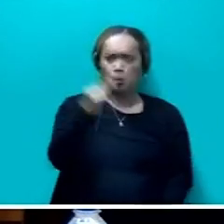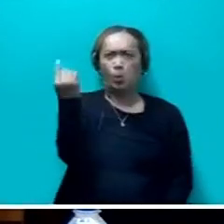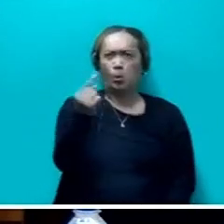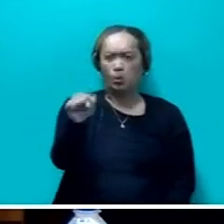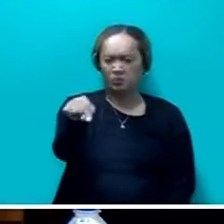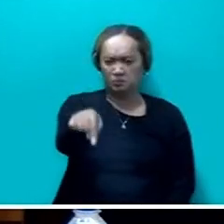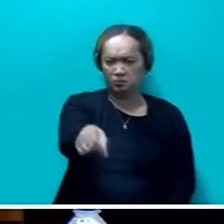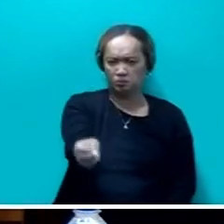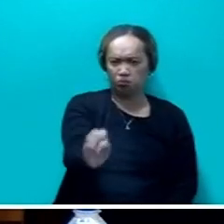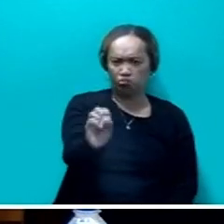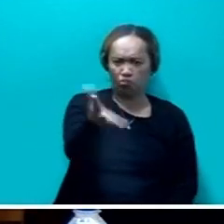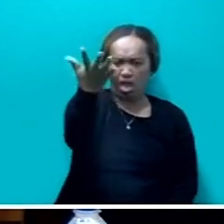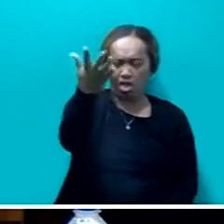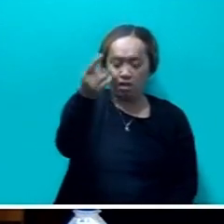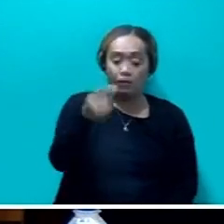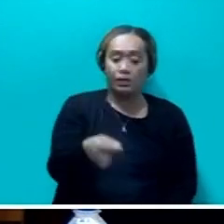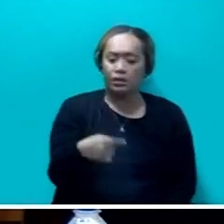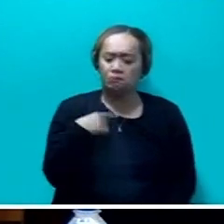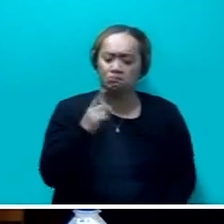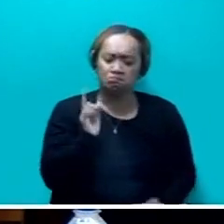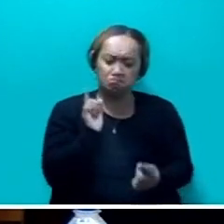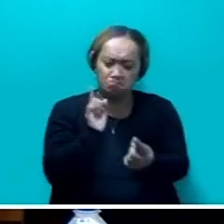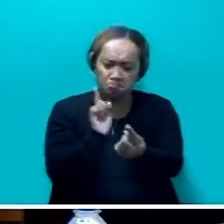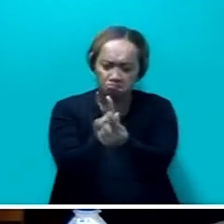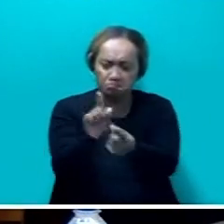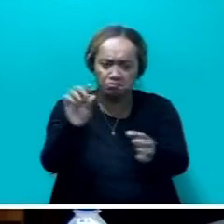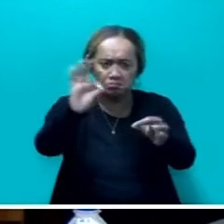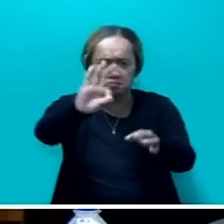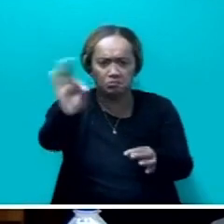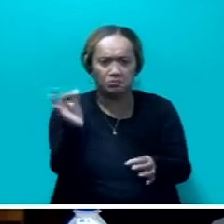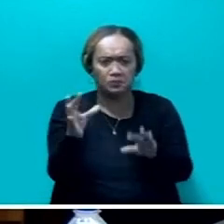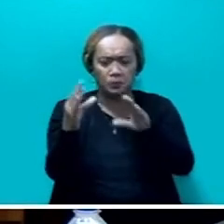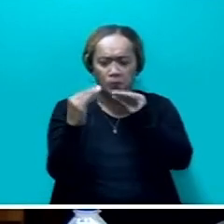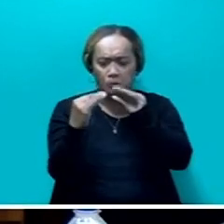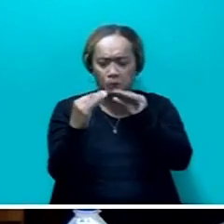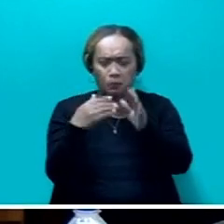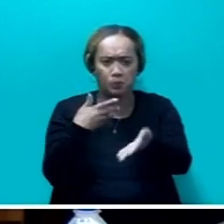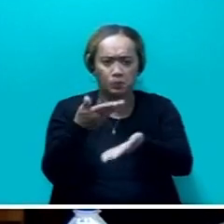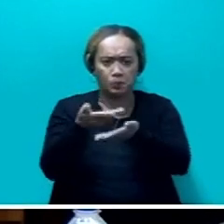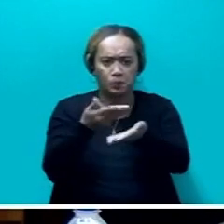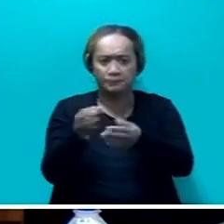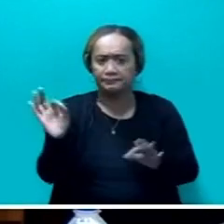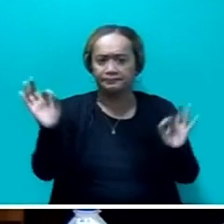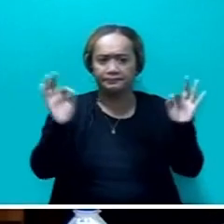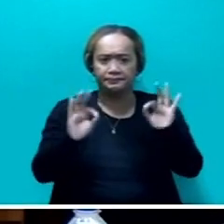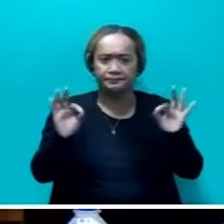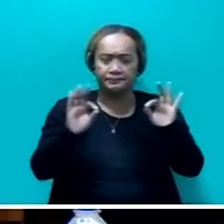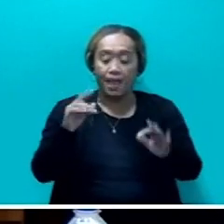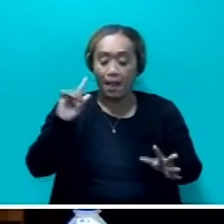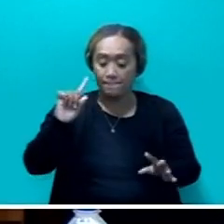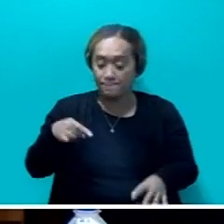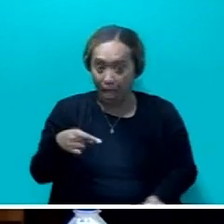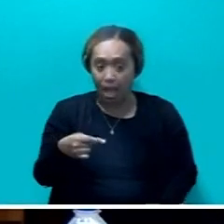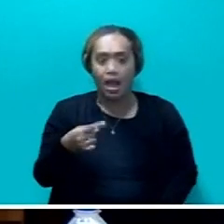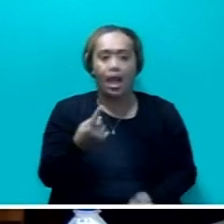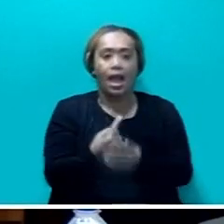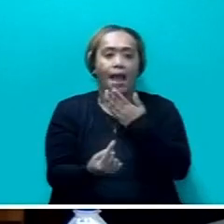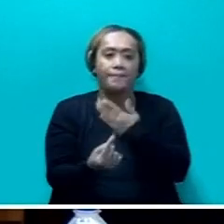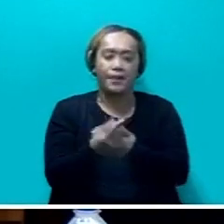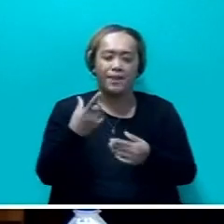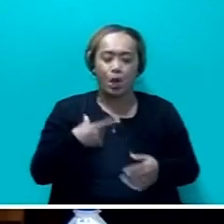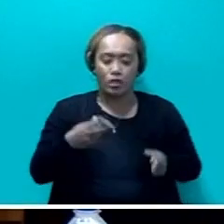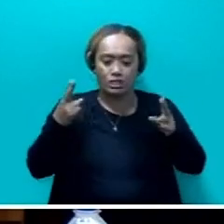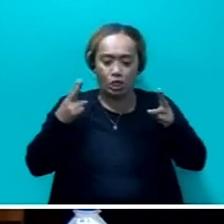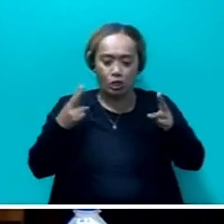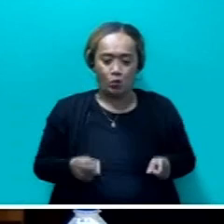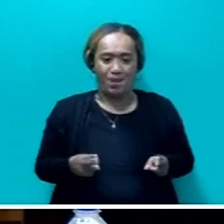all before, let alone even talk to them. But this was a valiant act of